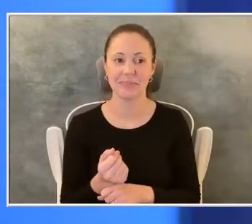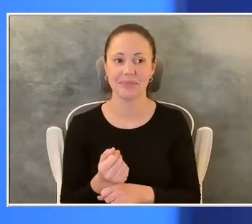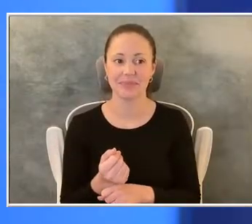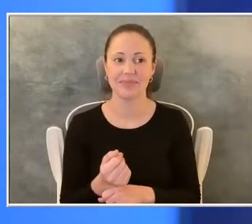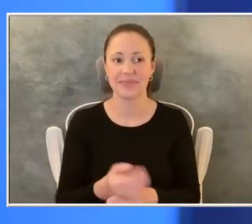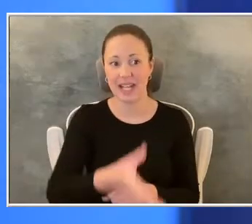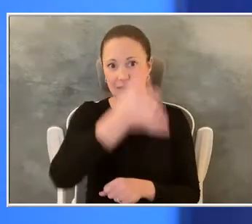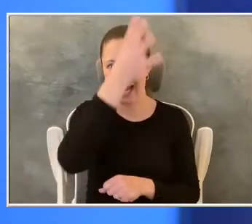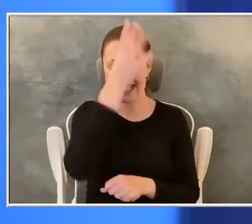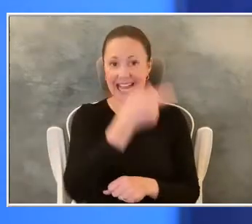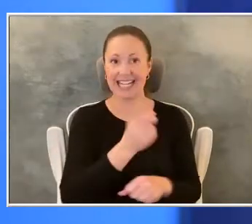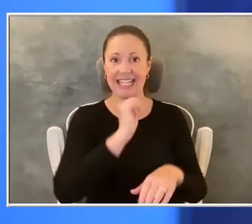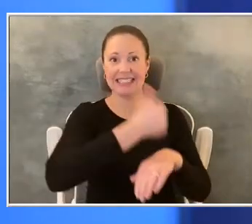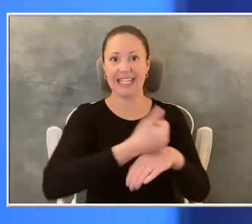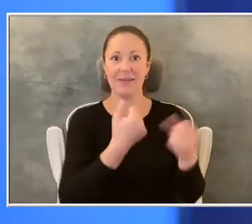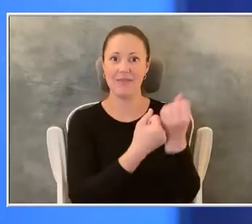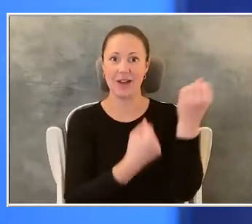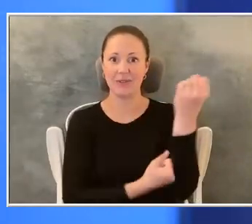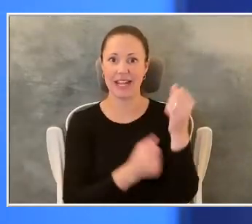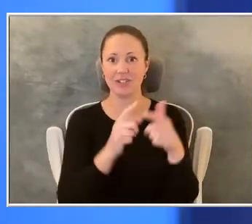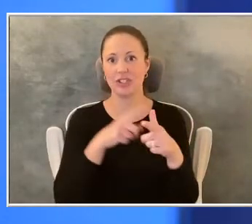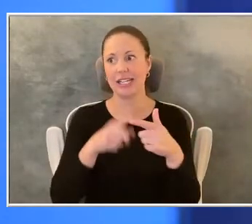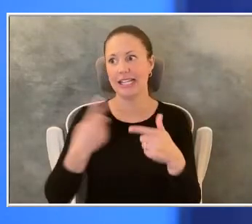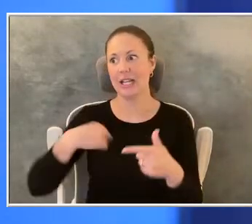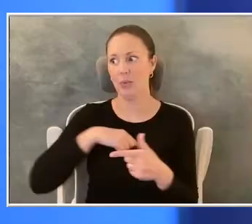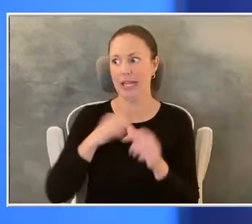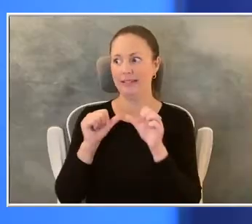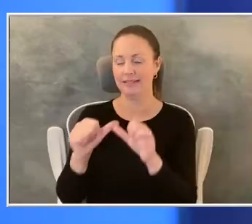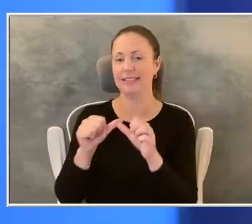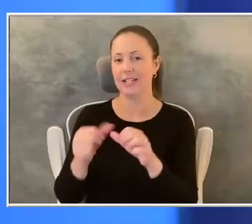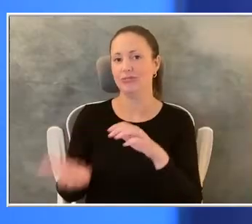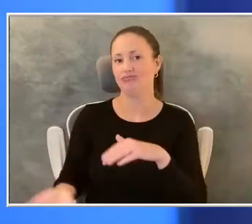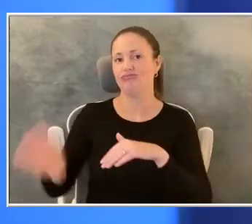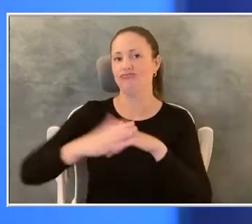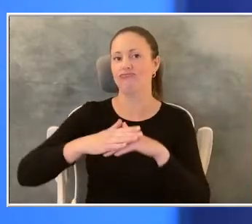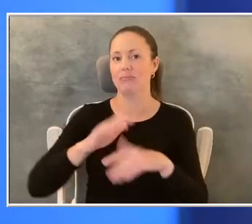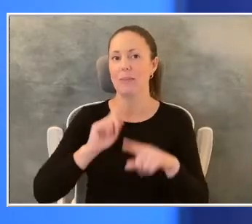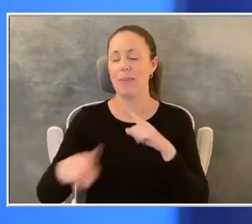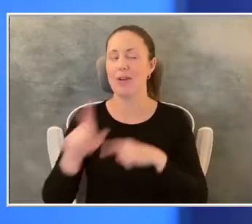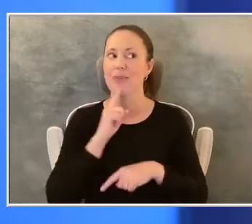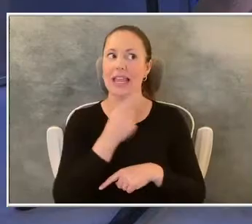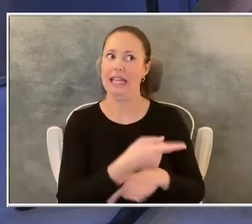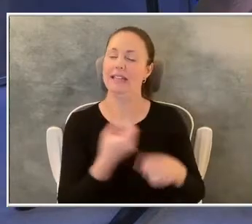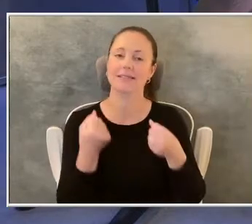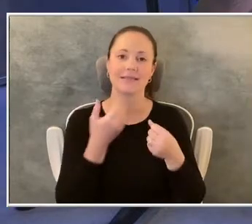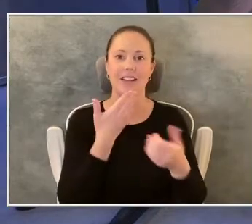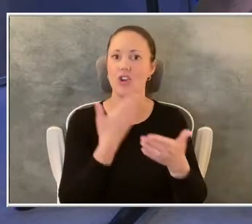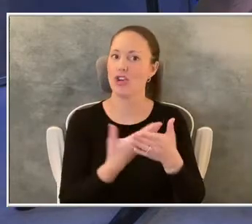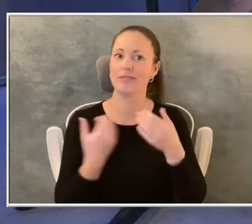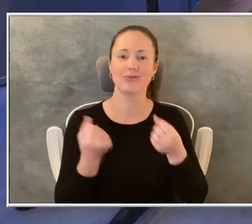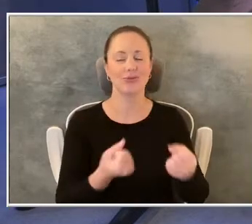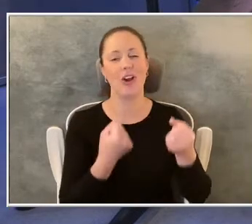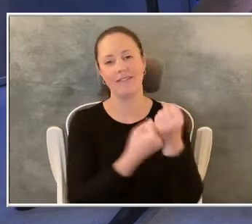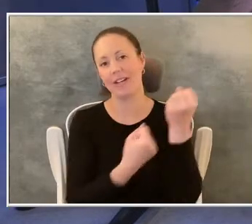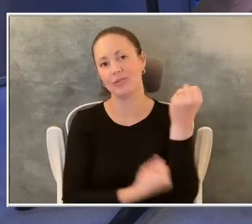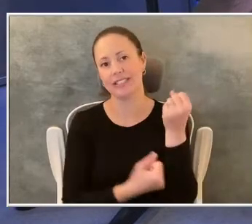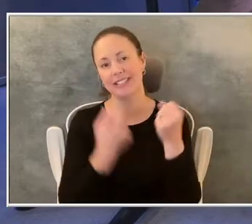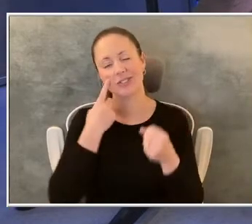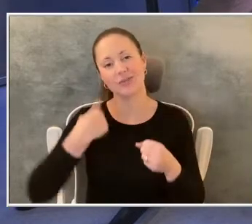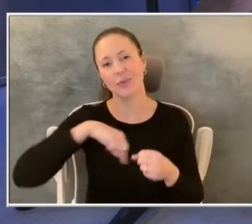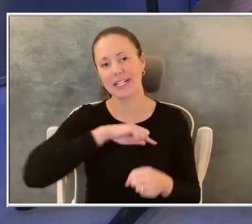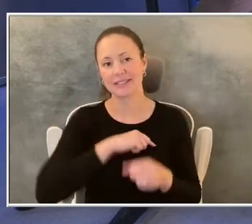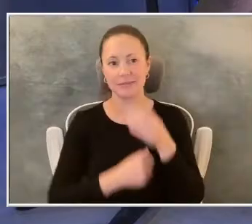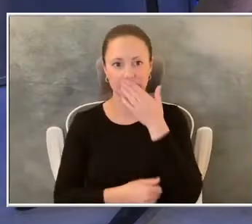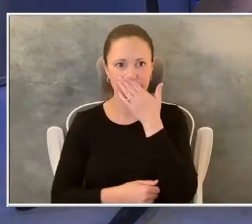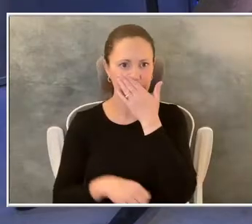we built it. We built the building on top of it, but he put really good concrete under our feet. Yeah, he did. And it's still, I know you sold the